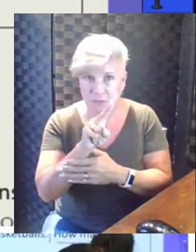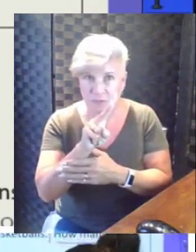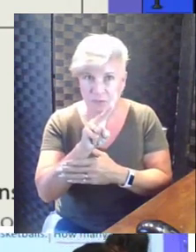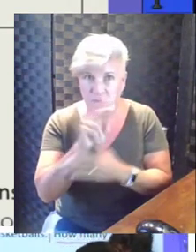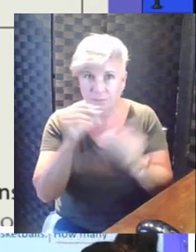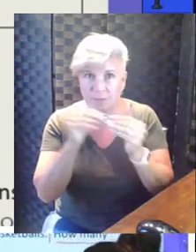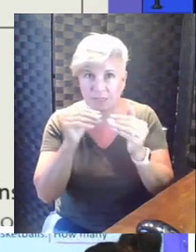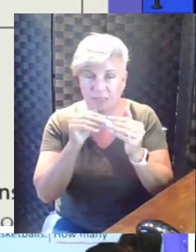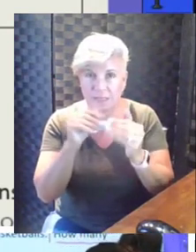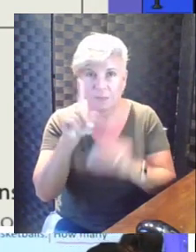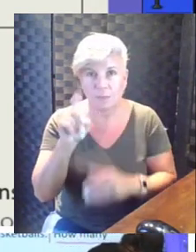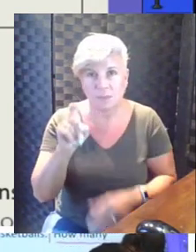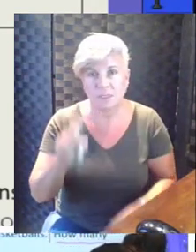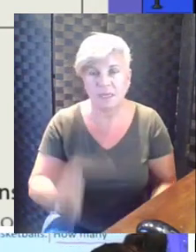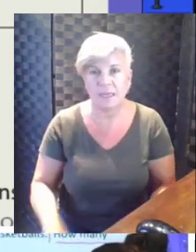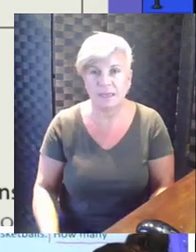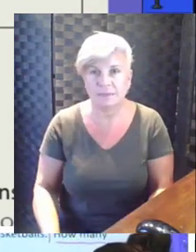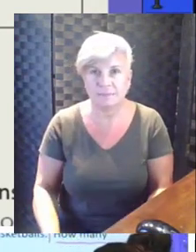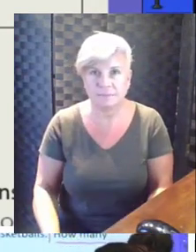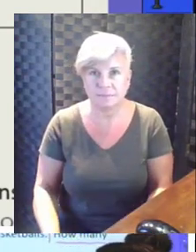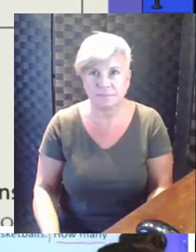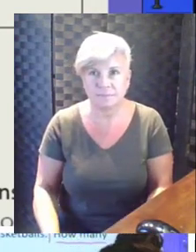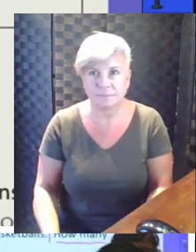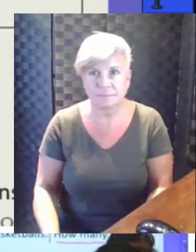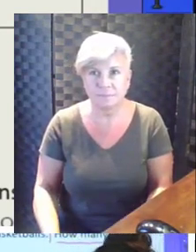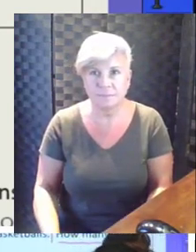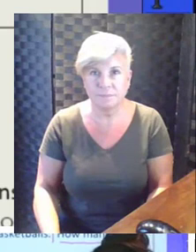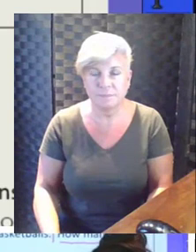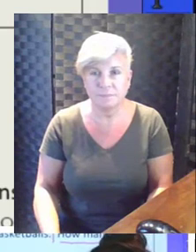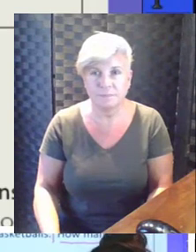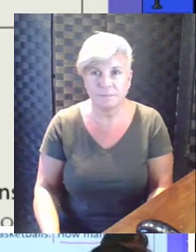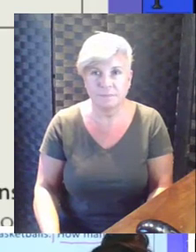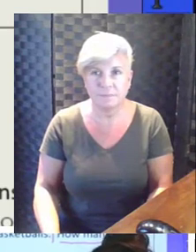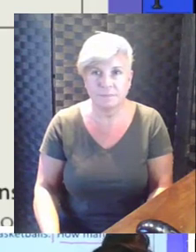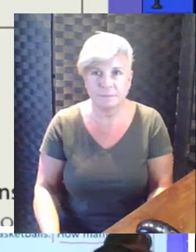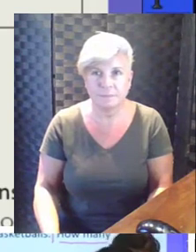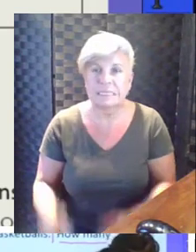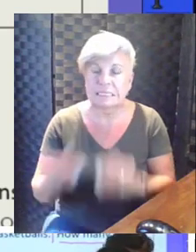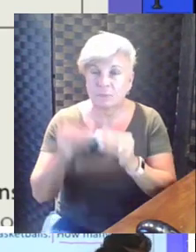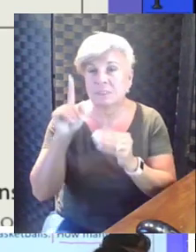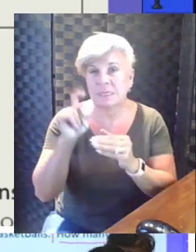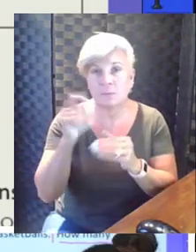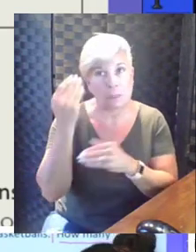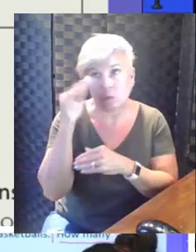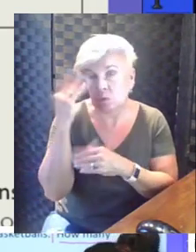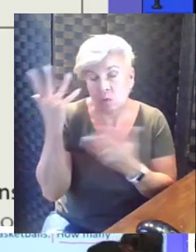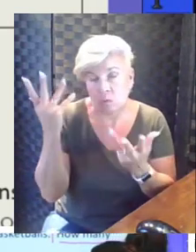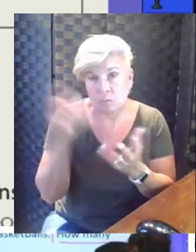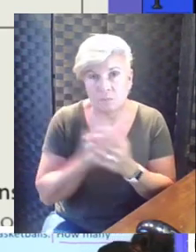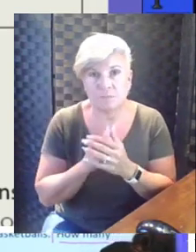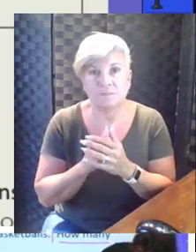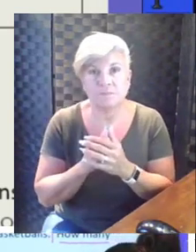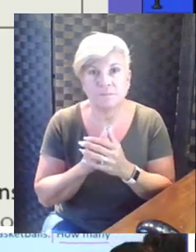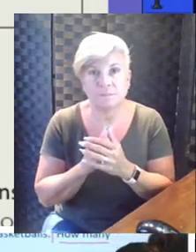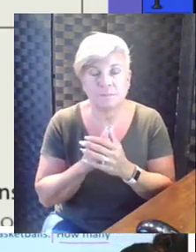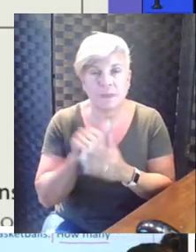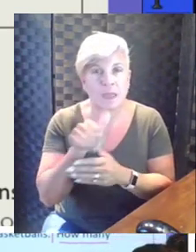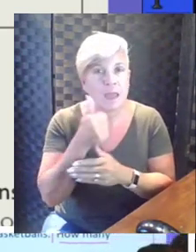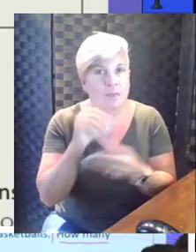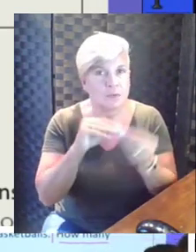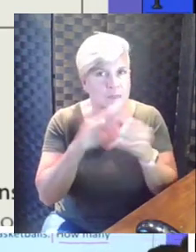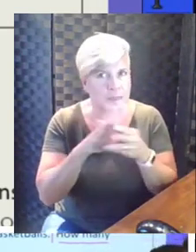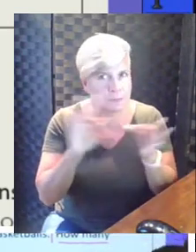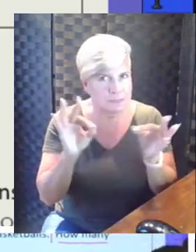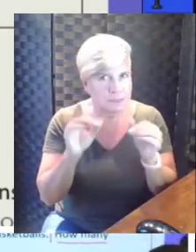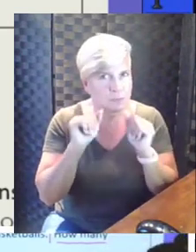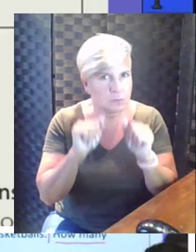minus 32, is going to leave us with that missing part, equals x. We don't know. The other equation we